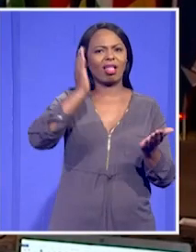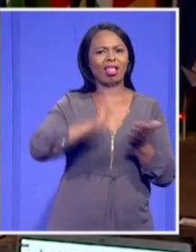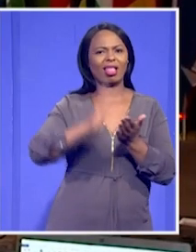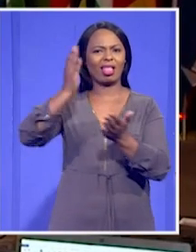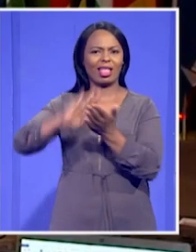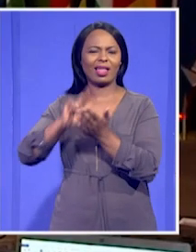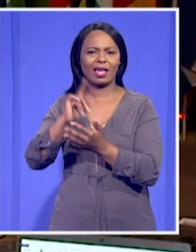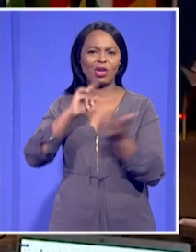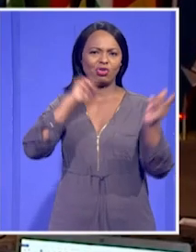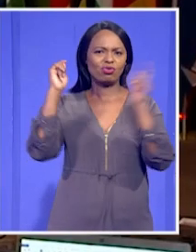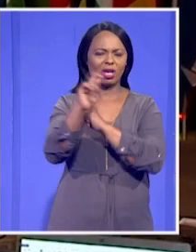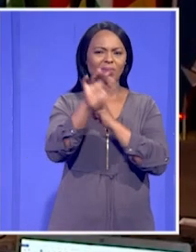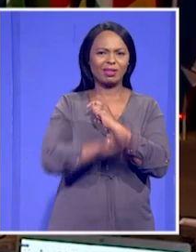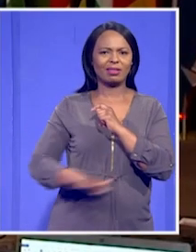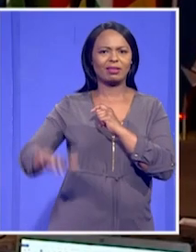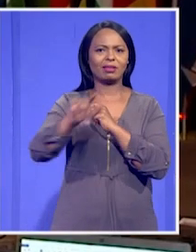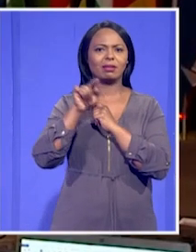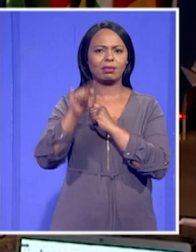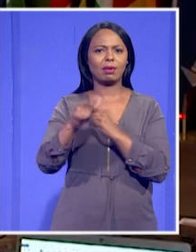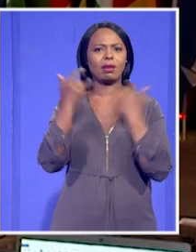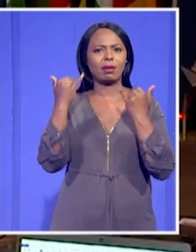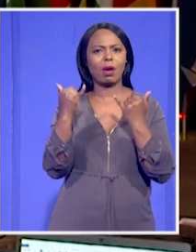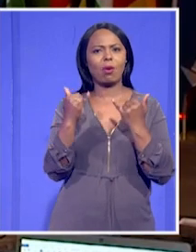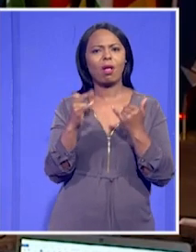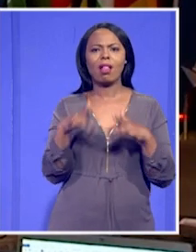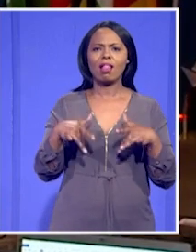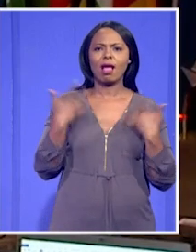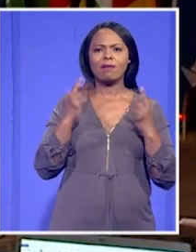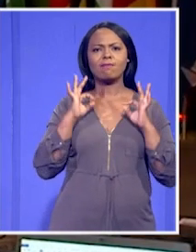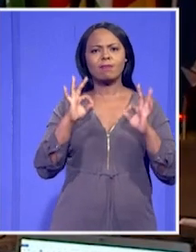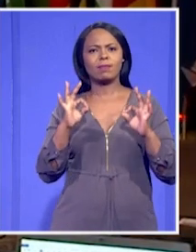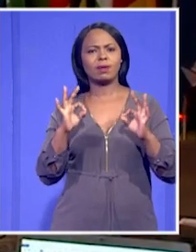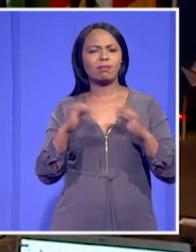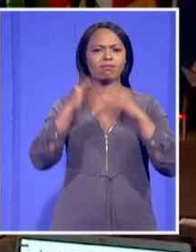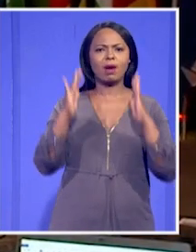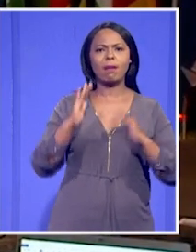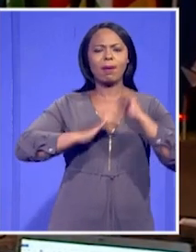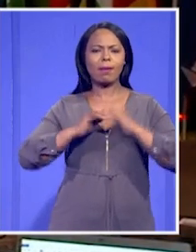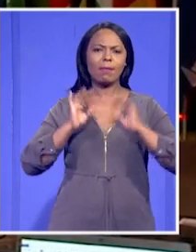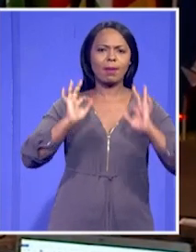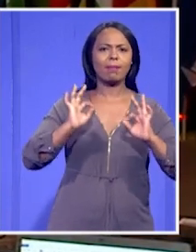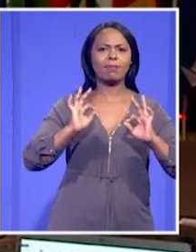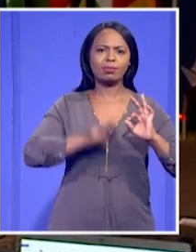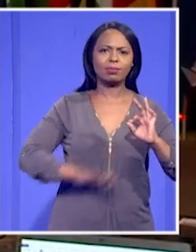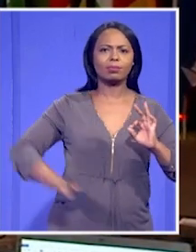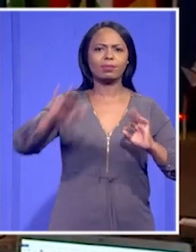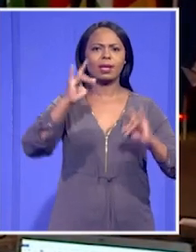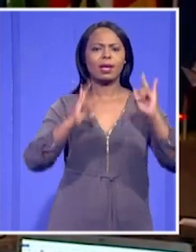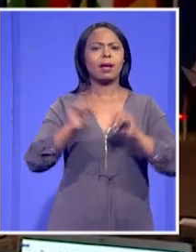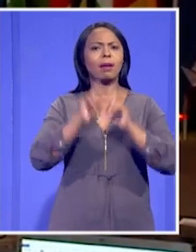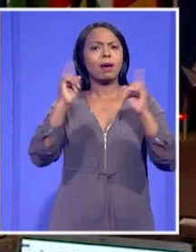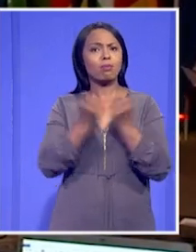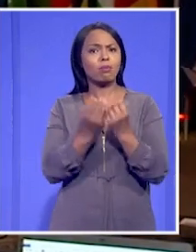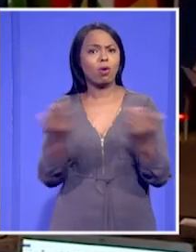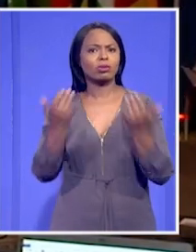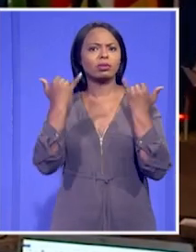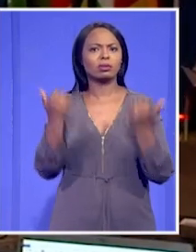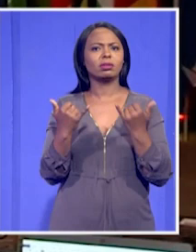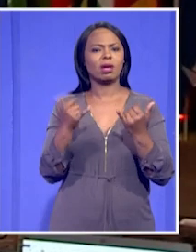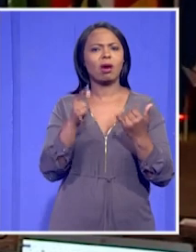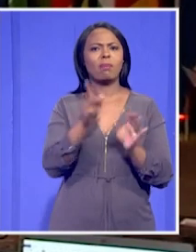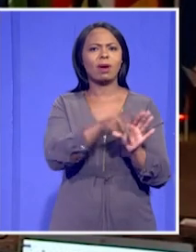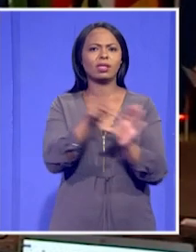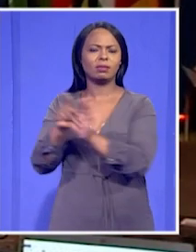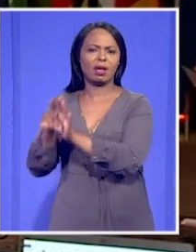and transform these areas into livable areas, so to speak. But also in the main, there's quite a number of